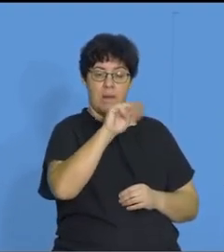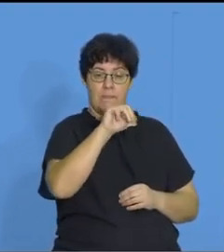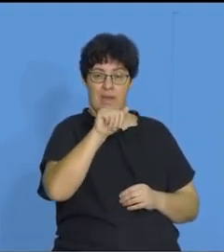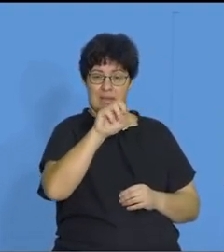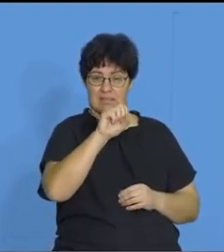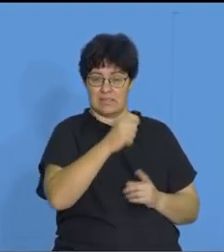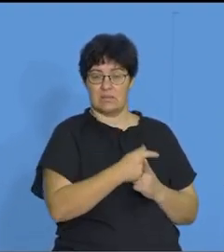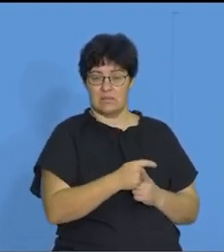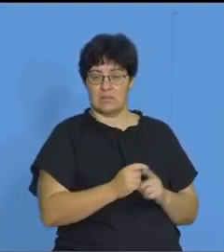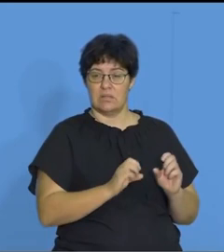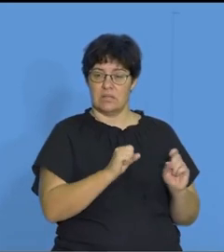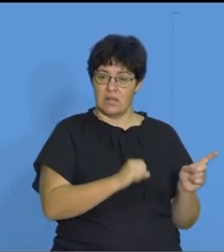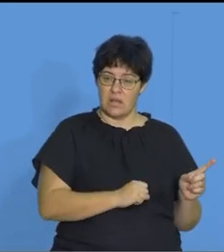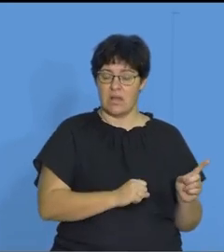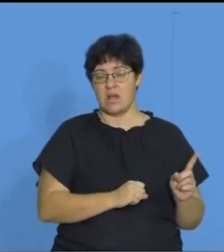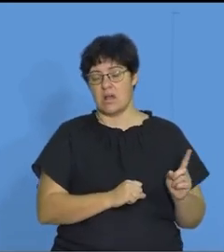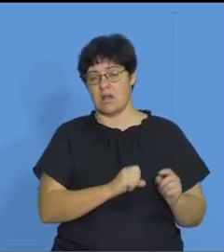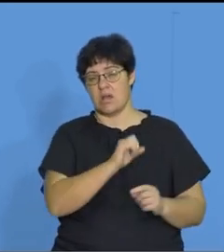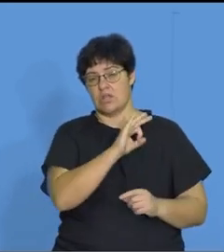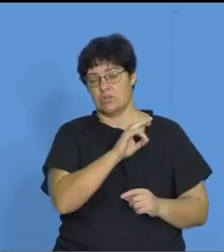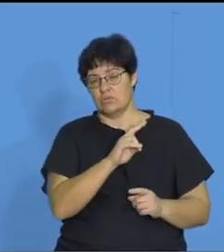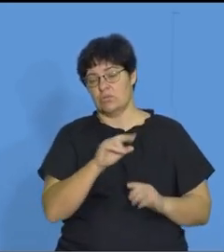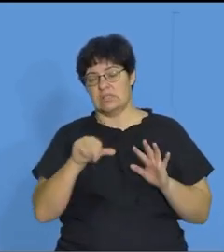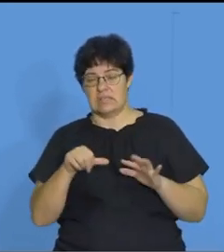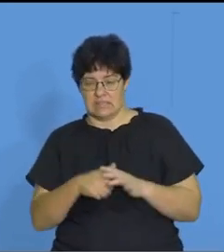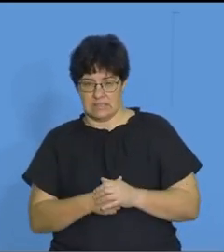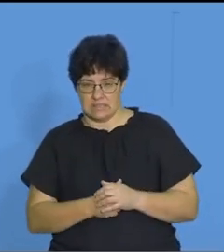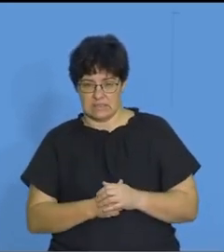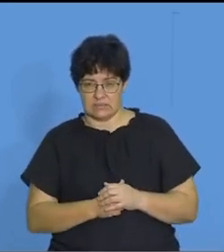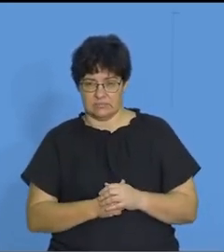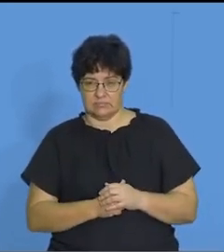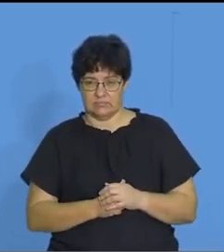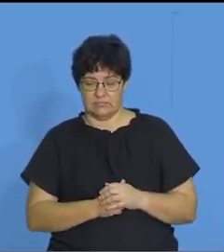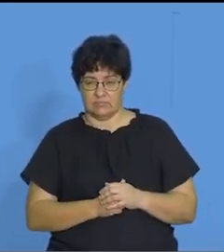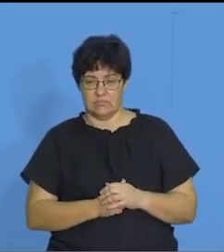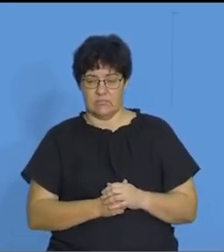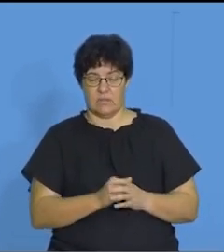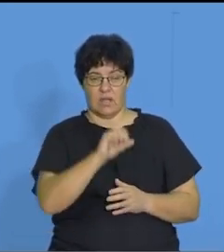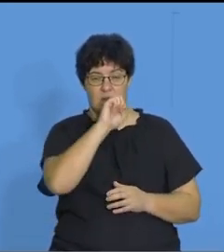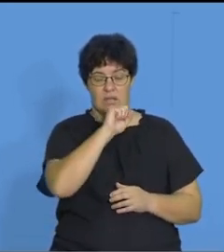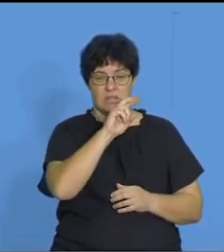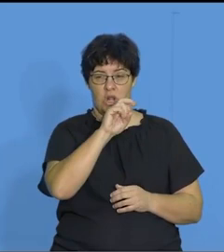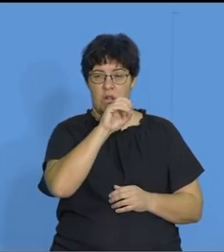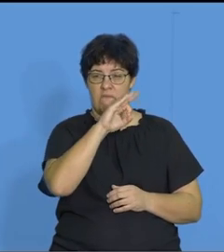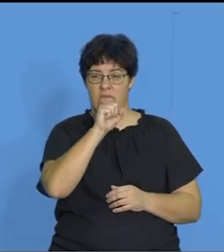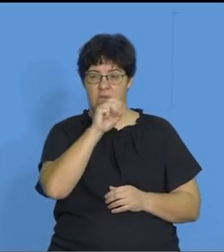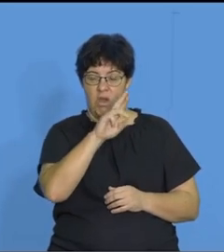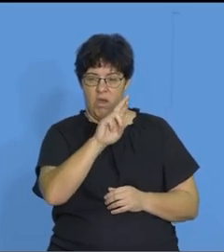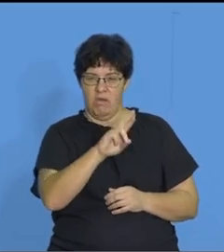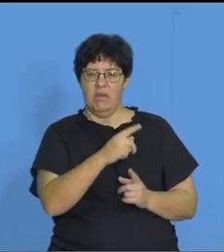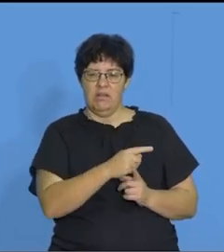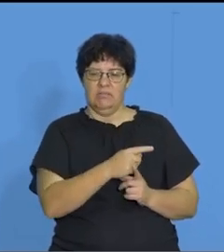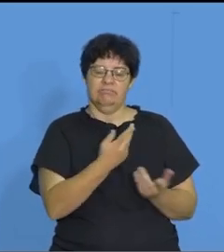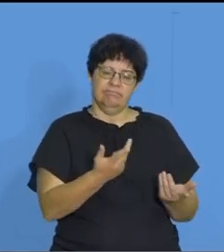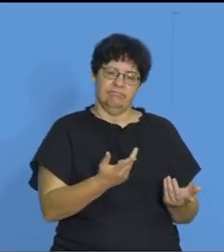we know sulfur is 32 and oxygen is 16. So what do we have here? We've got sulfur, which is 32, then 16 times